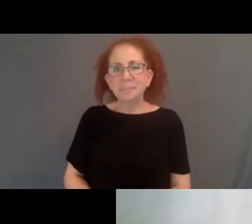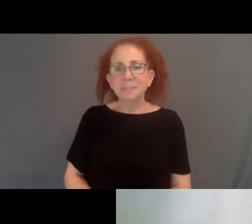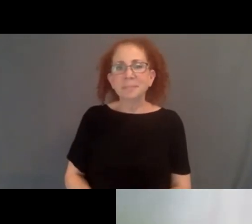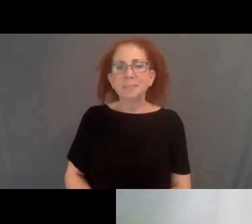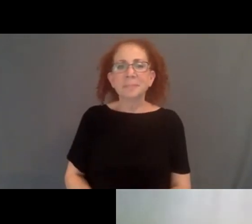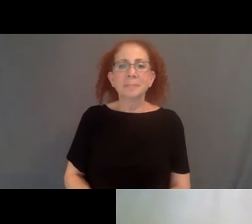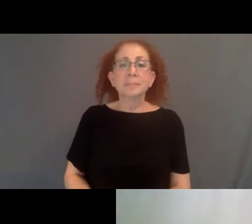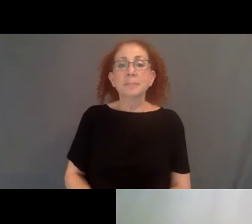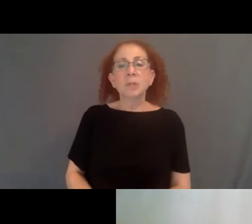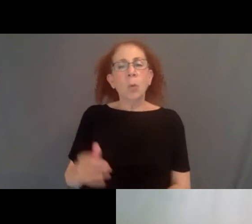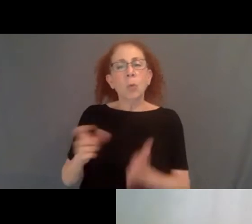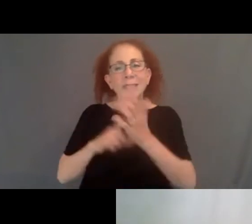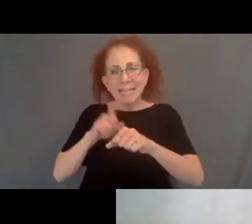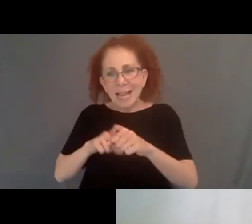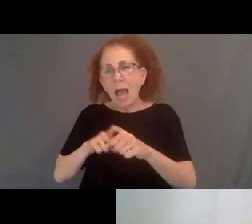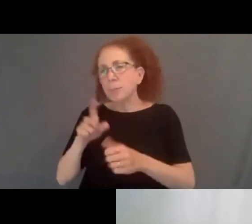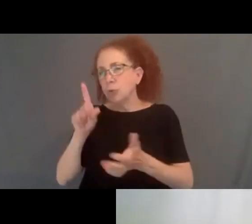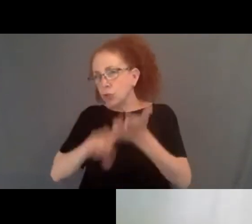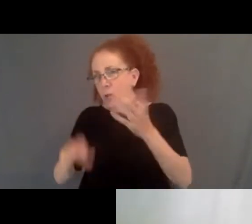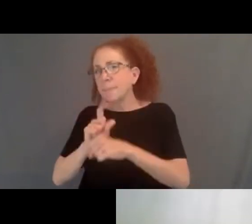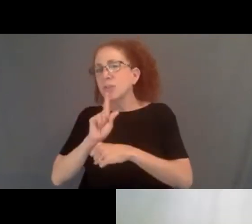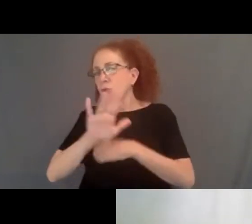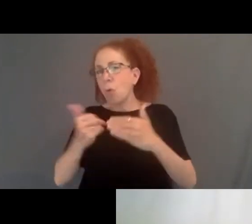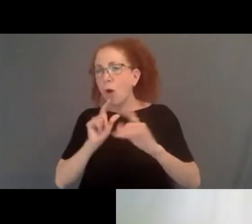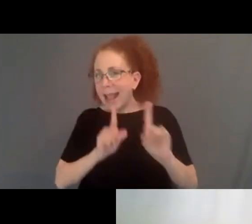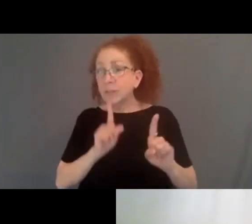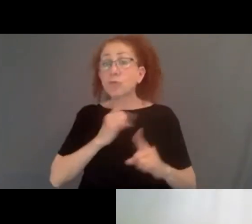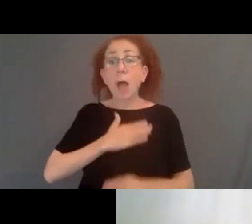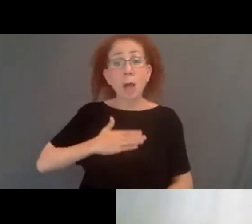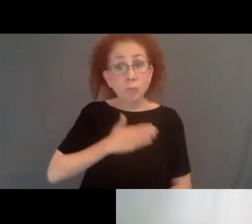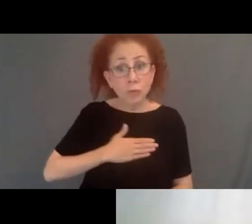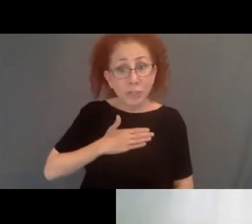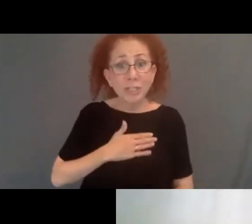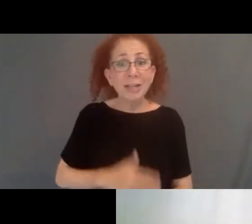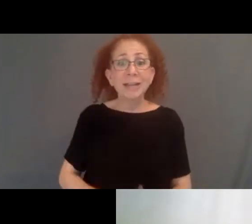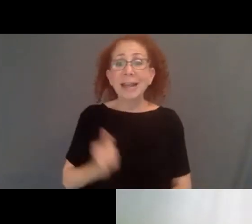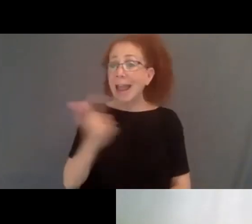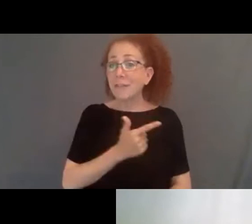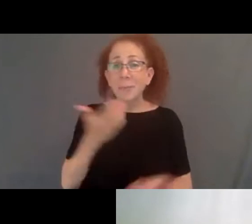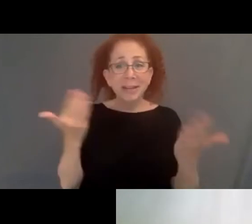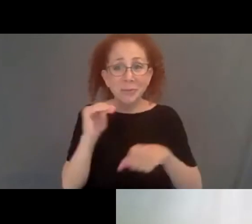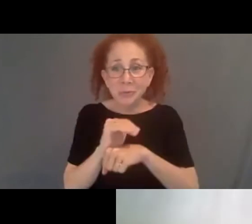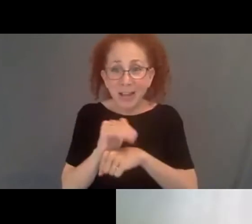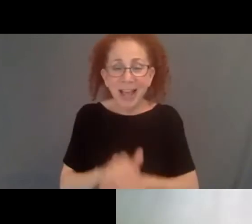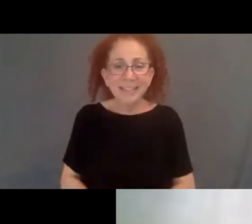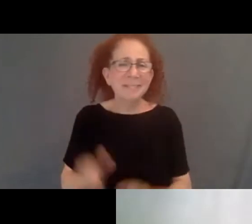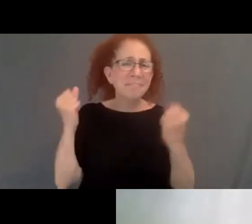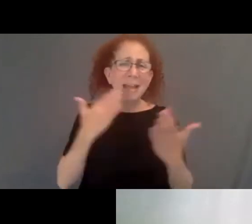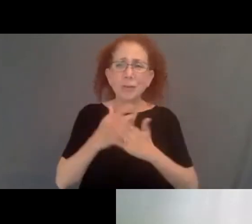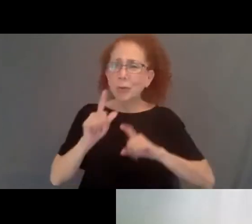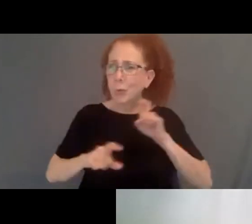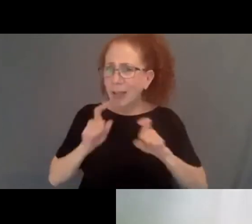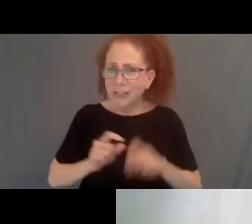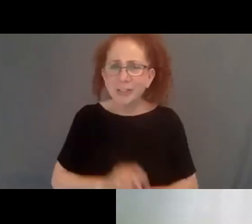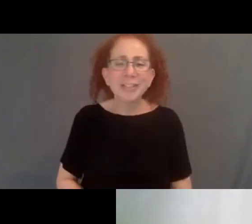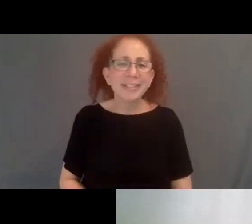scenes to look through these and make sure that we answered them. I really appreciate everyone attending tonight. So many good questions.